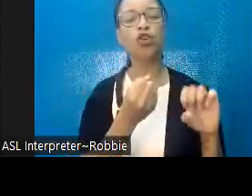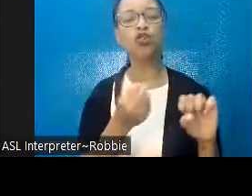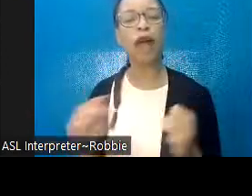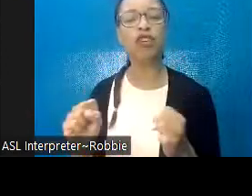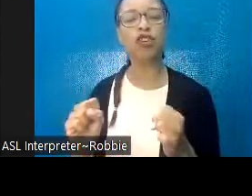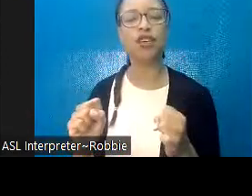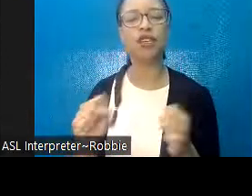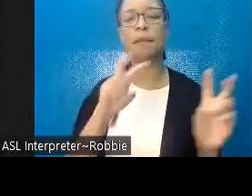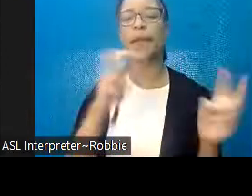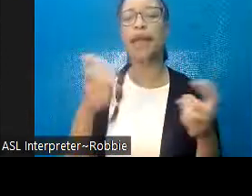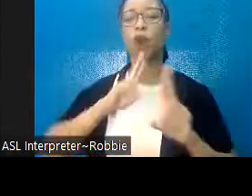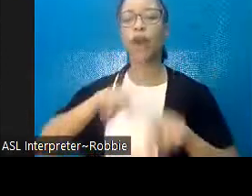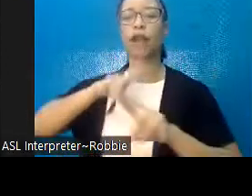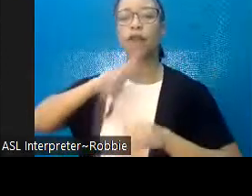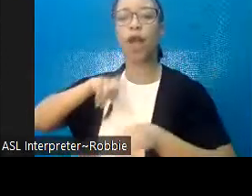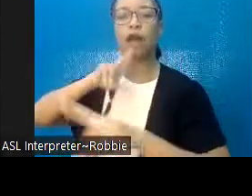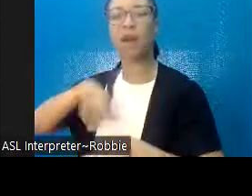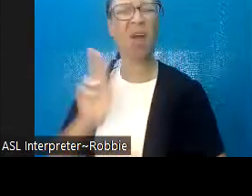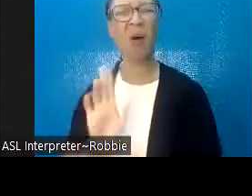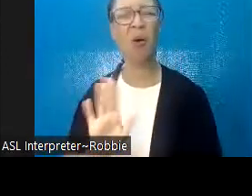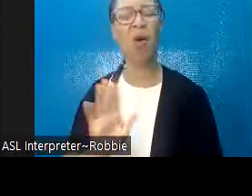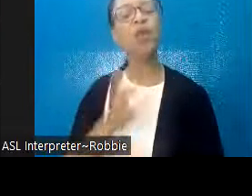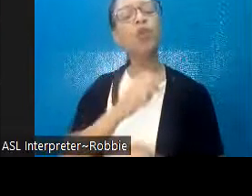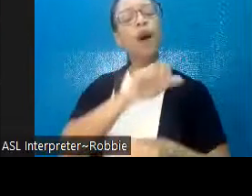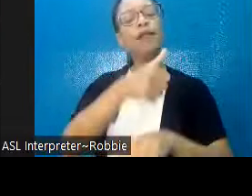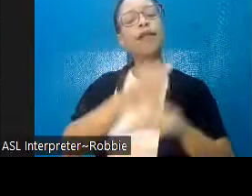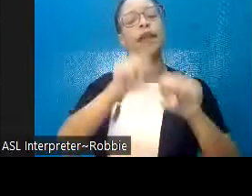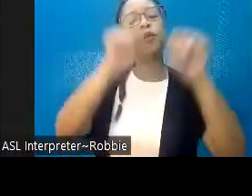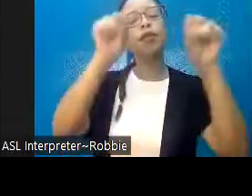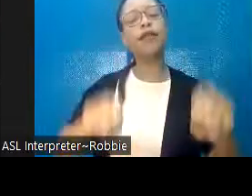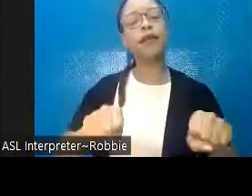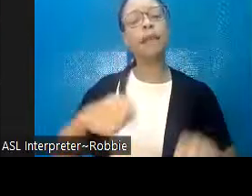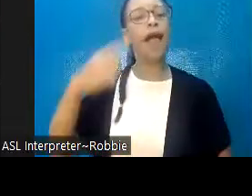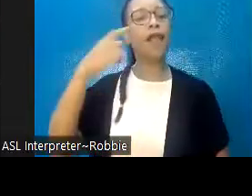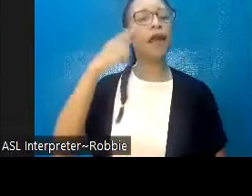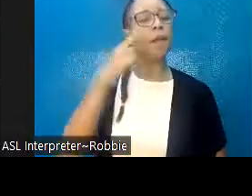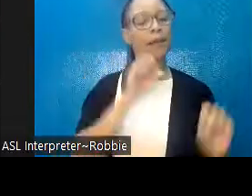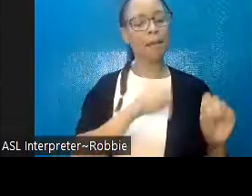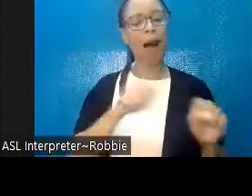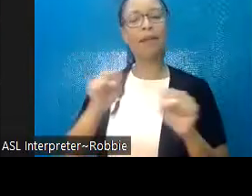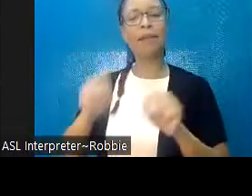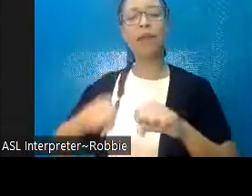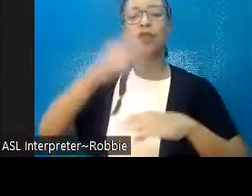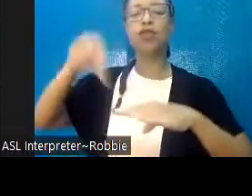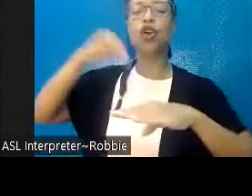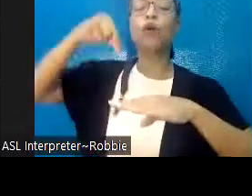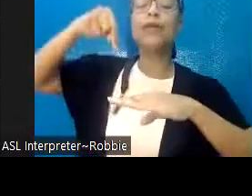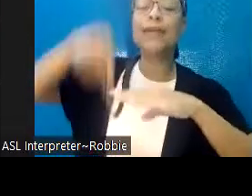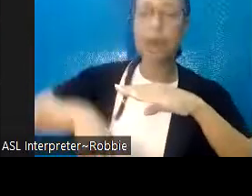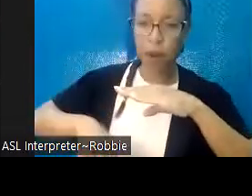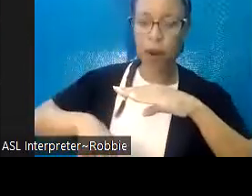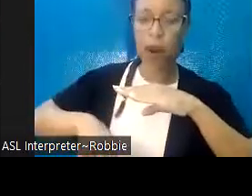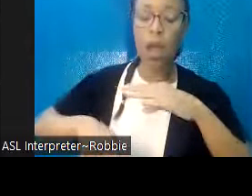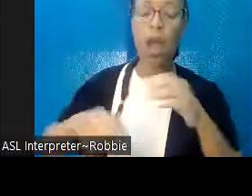reactive. You want to set your system up and think about building your capacities to go deeper. Right. And